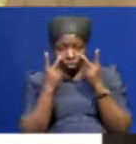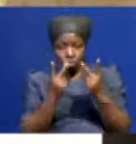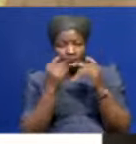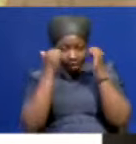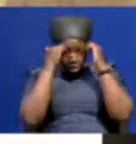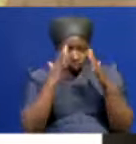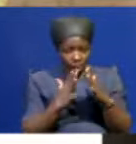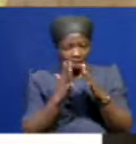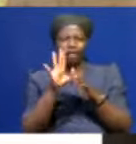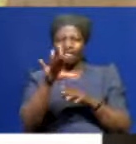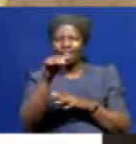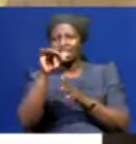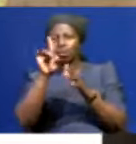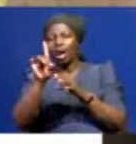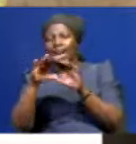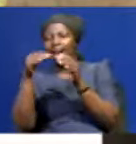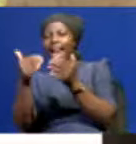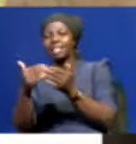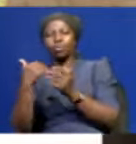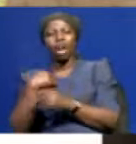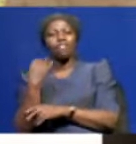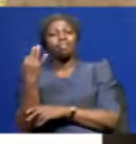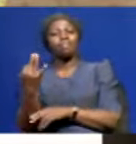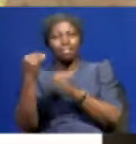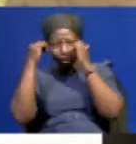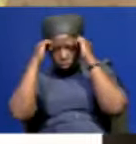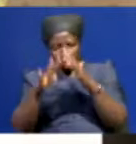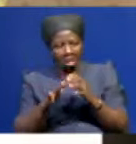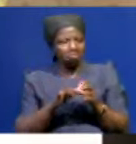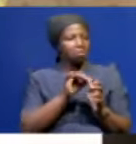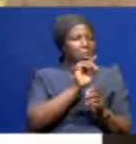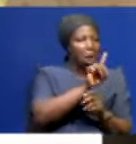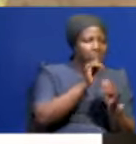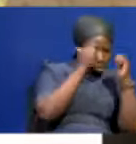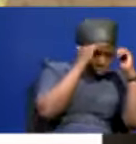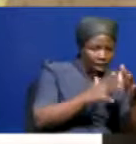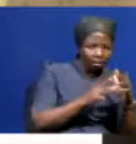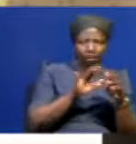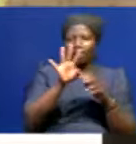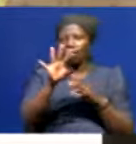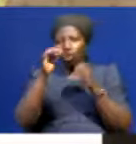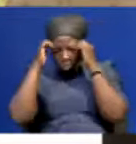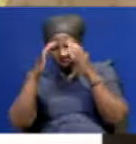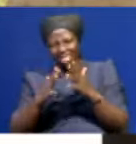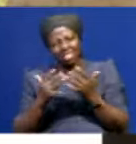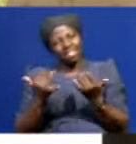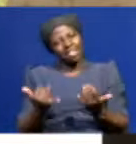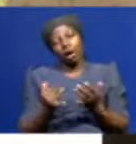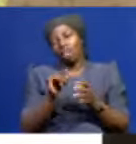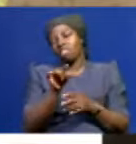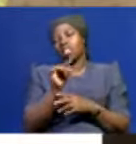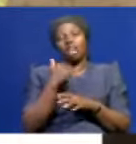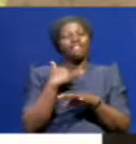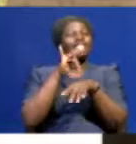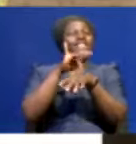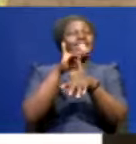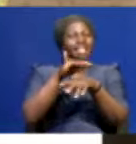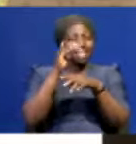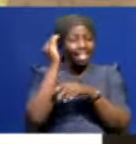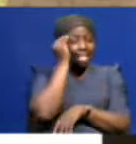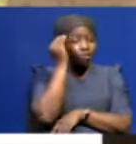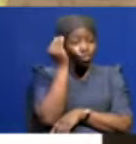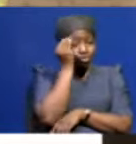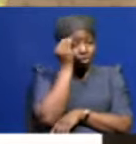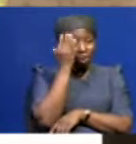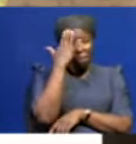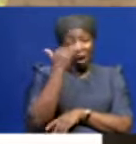wanafunzi kwa klasi moja na wanafunzi tatu, moja, nne. Sasa hiyo kitu imeathiri masomo